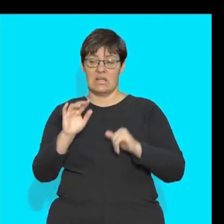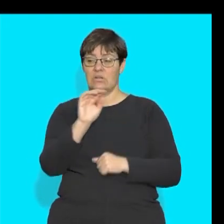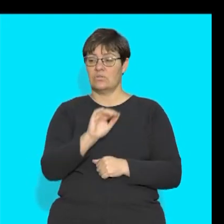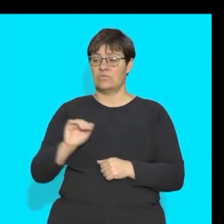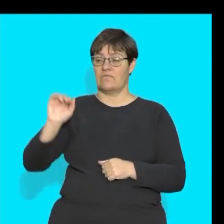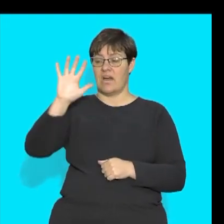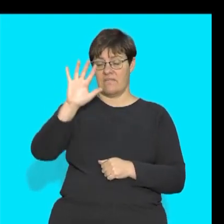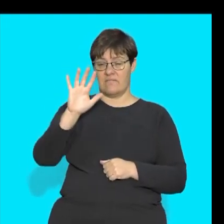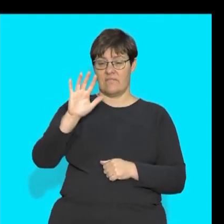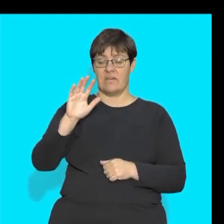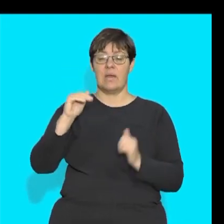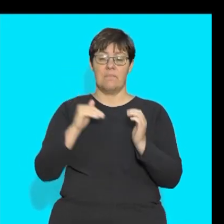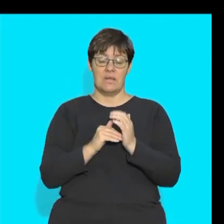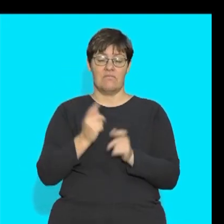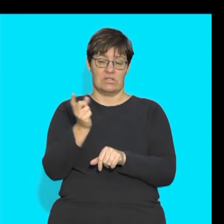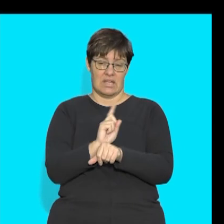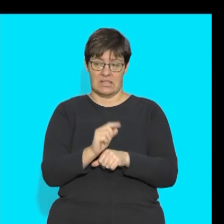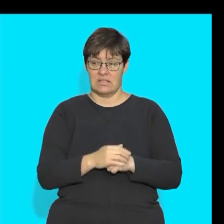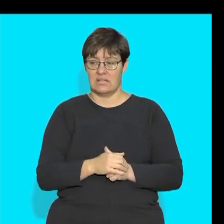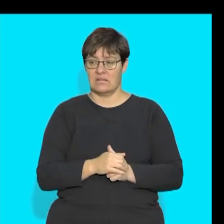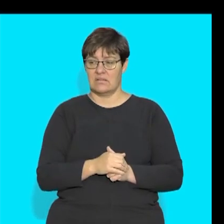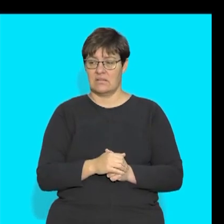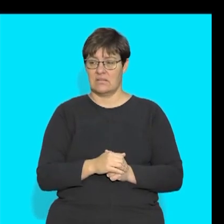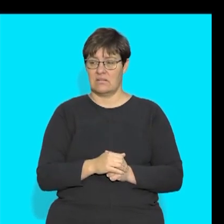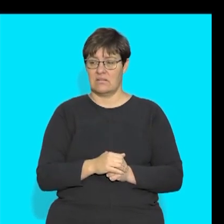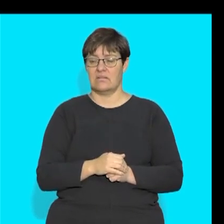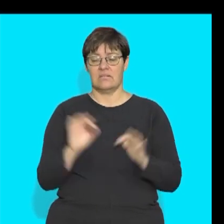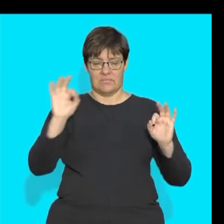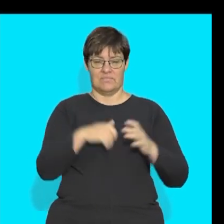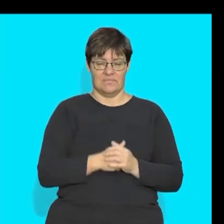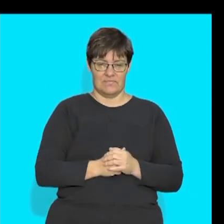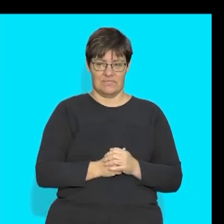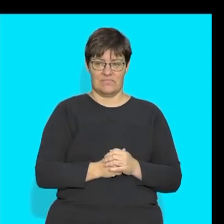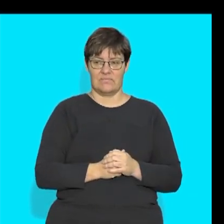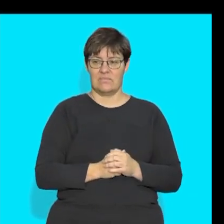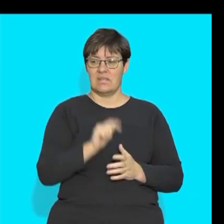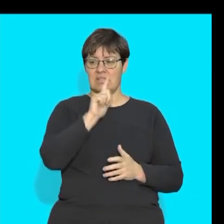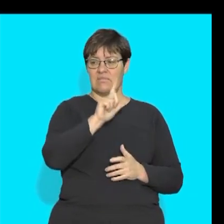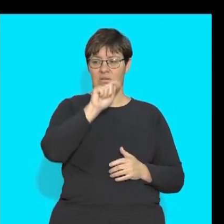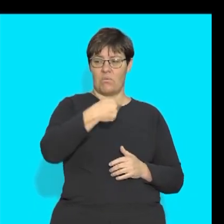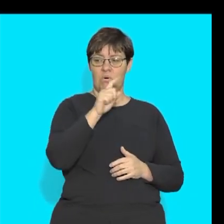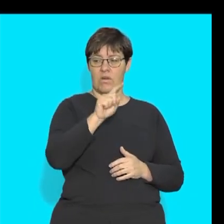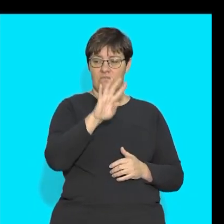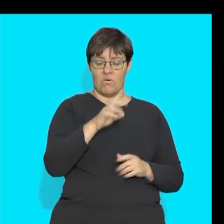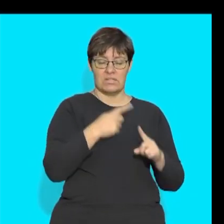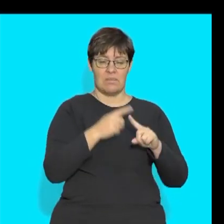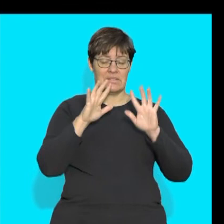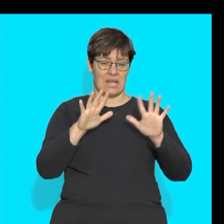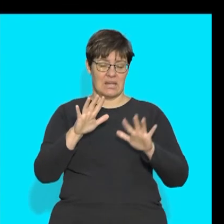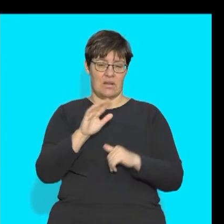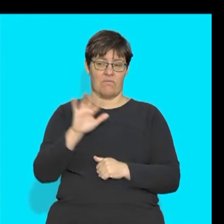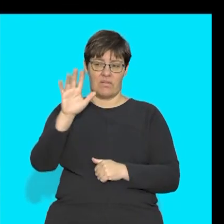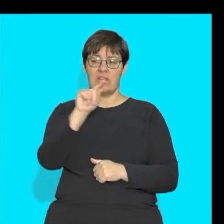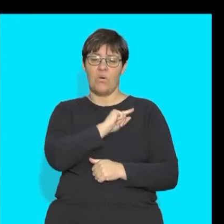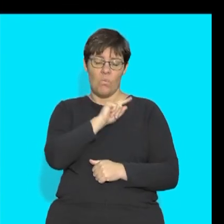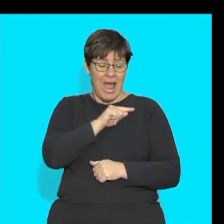the 5 meters per second. 1, 2, 3, 4. Yeah. 7,14 times 10 to the 5.